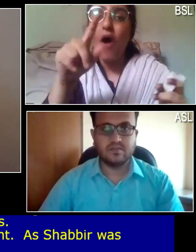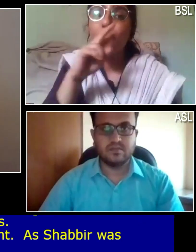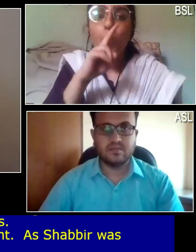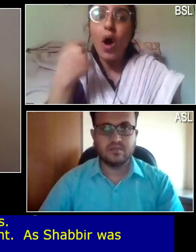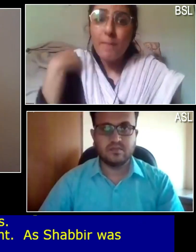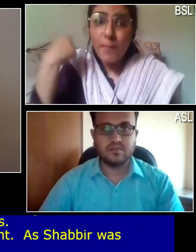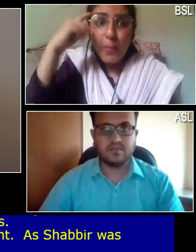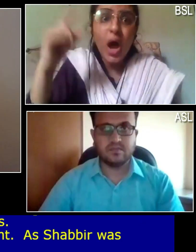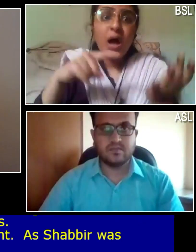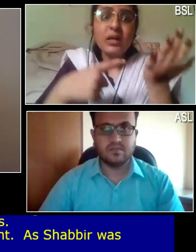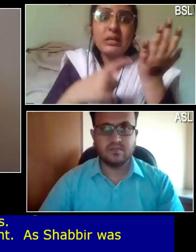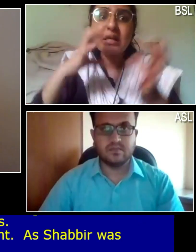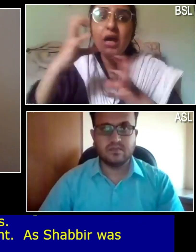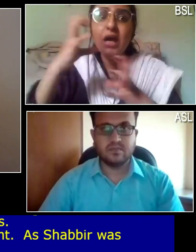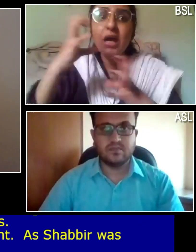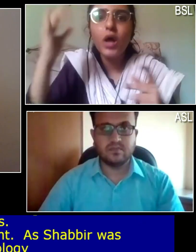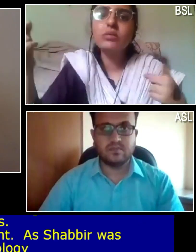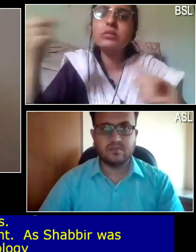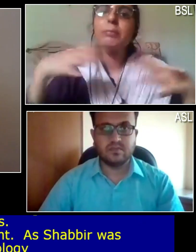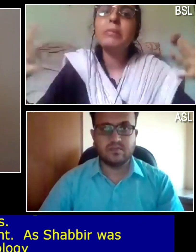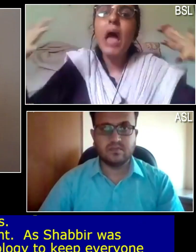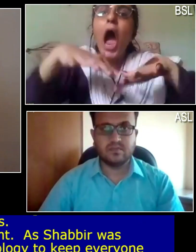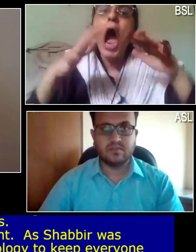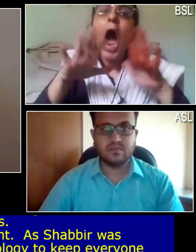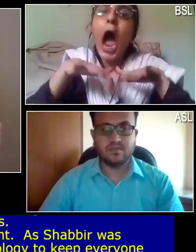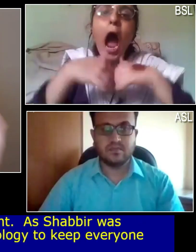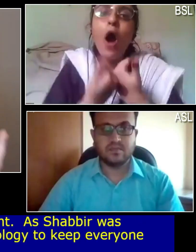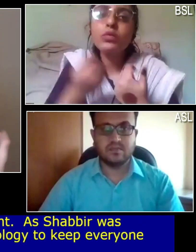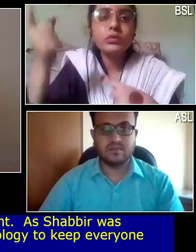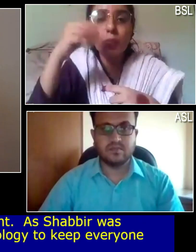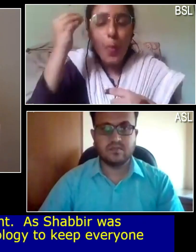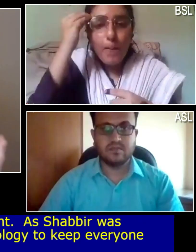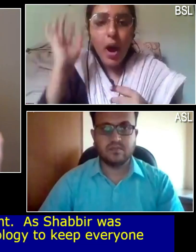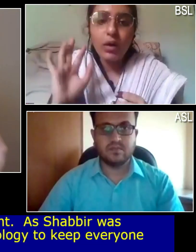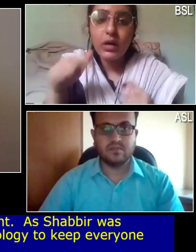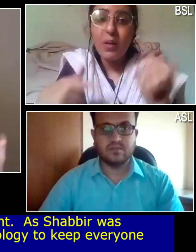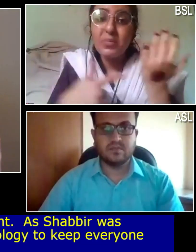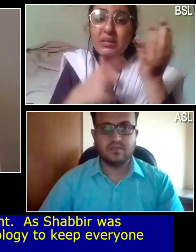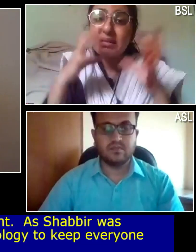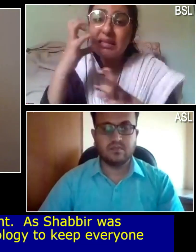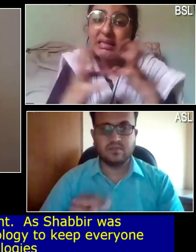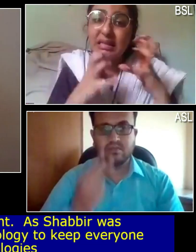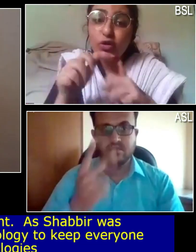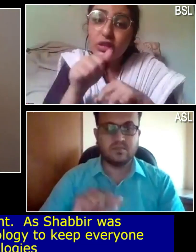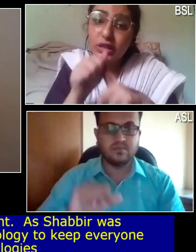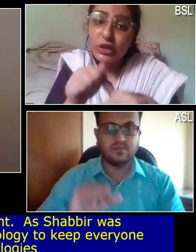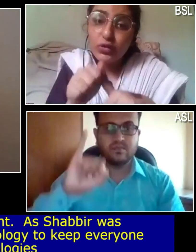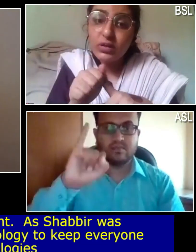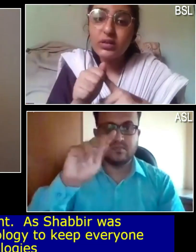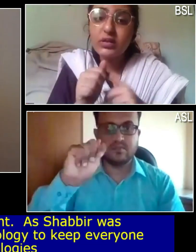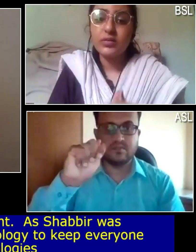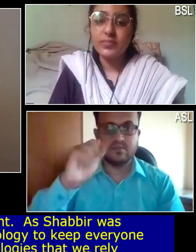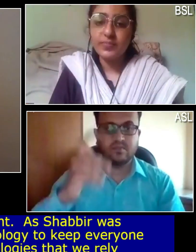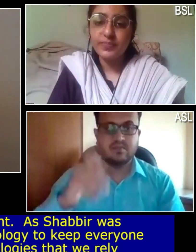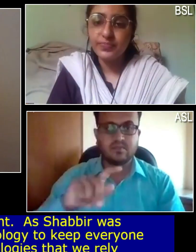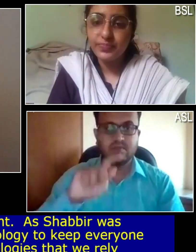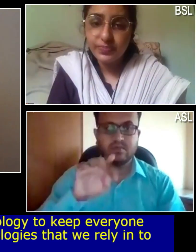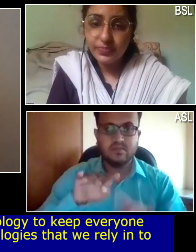everyone connected. In fact, those very technologies that we rely on to stay connected, everything from the